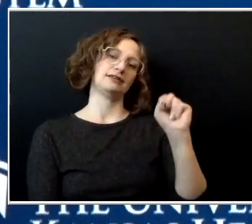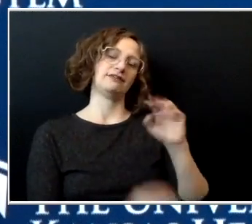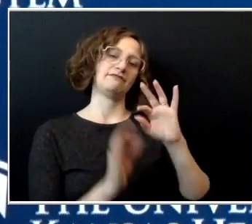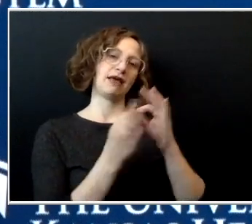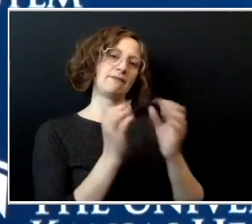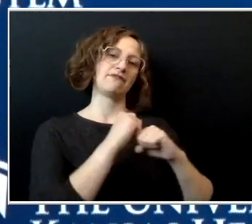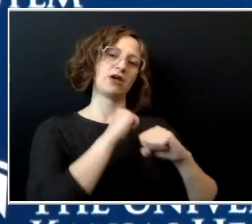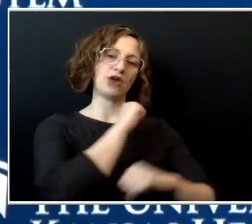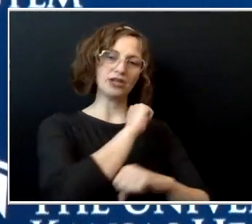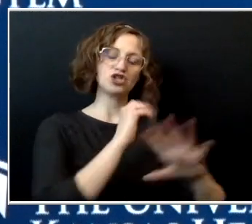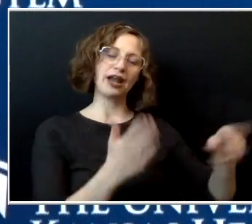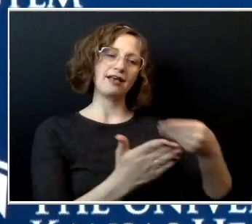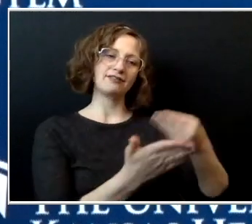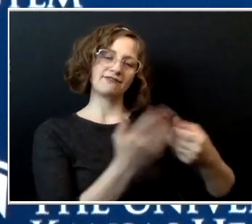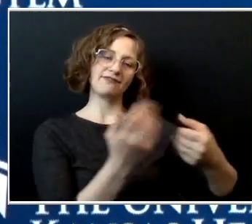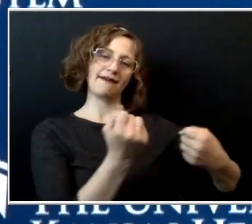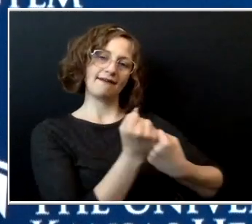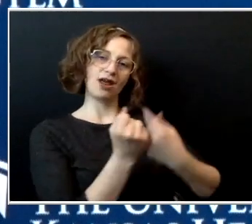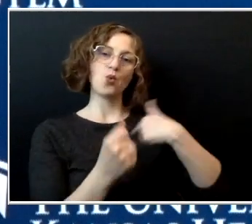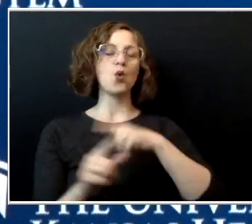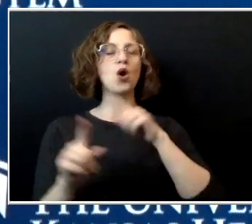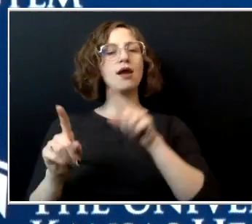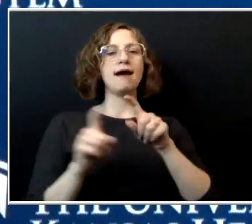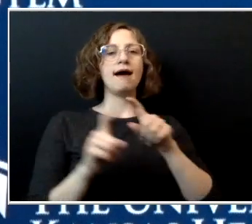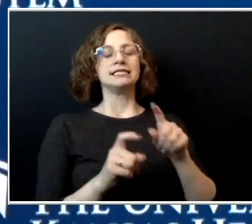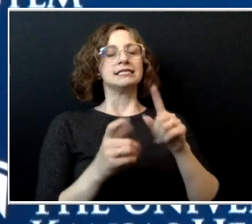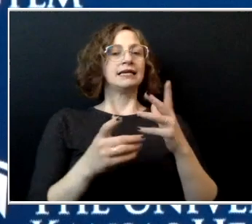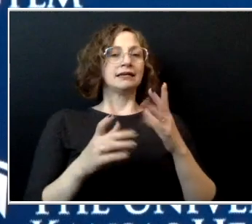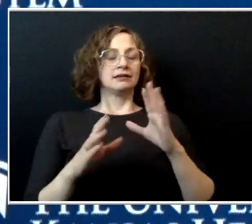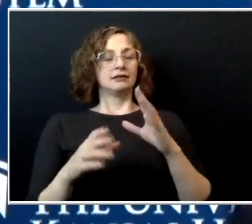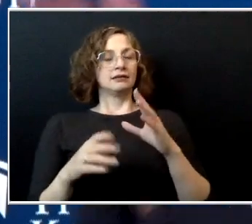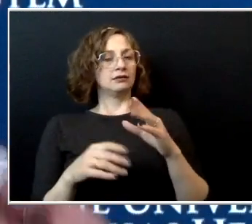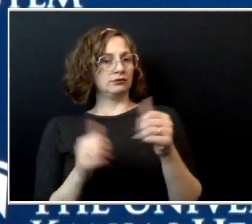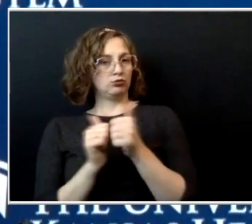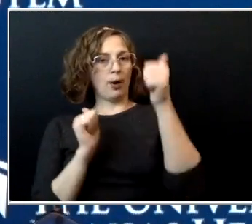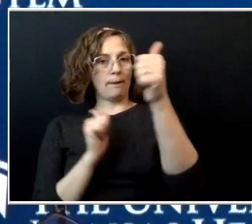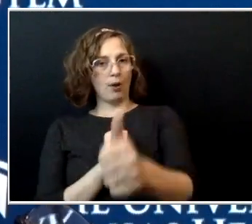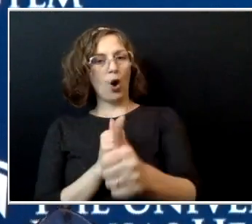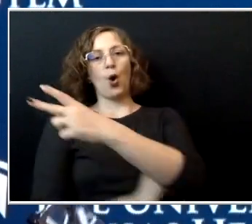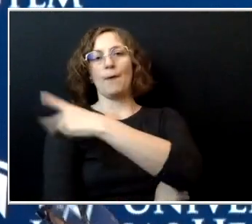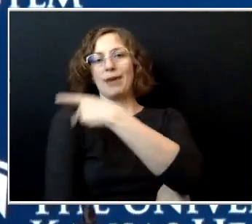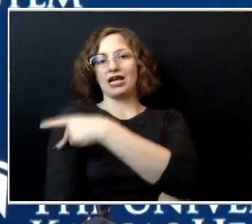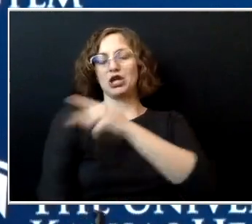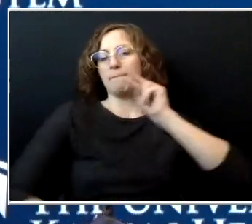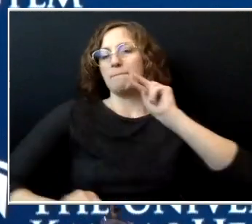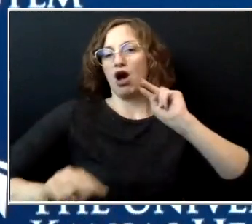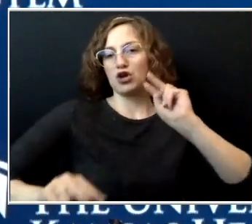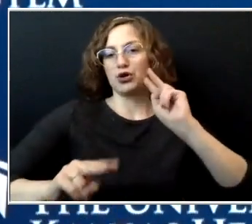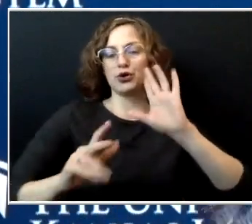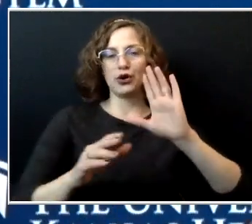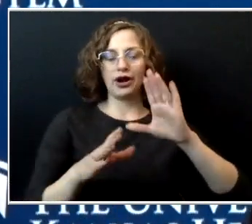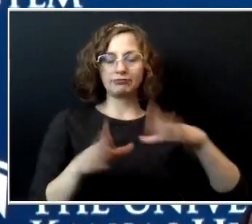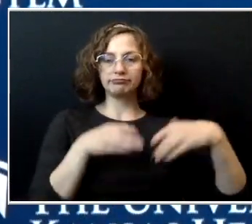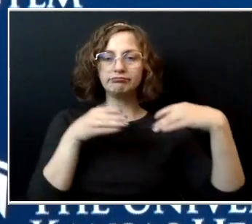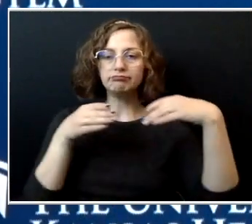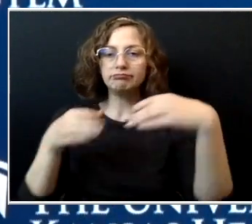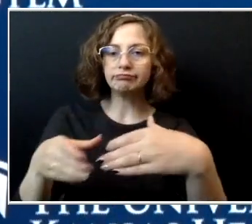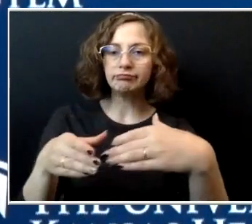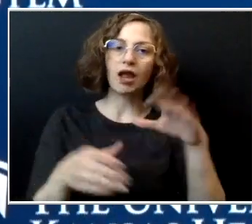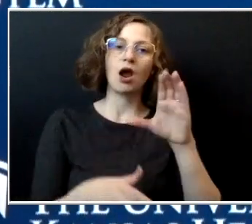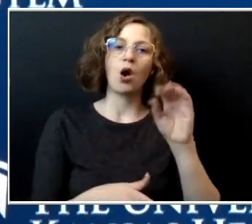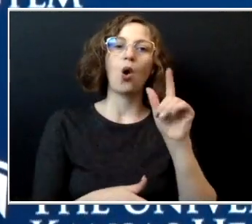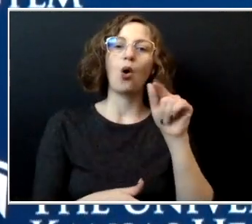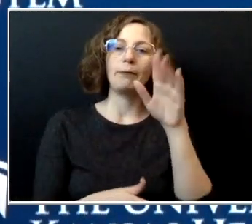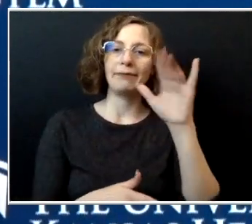bringing remote patient monitoring to the community of Colby and the 7 surrounding counties for whom they deliver. Dr. Mosier